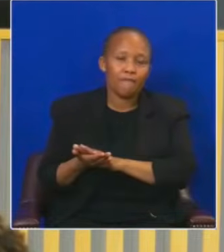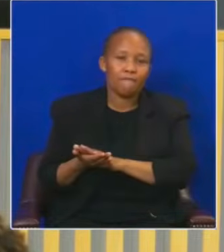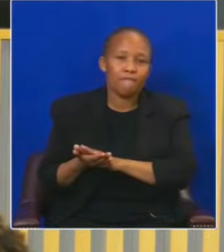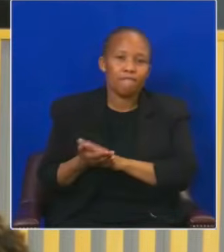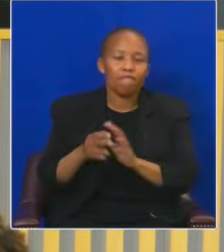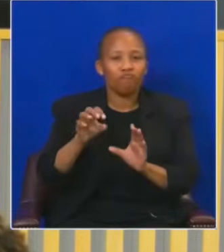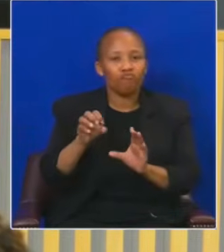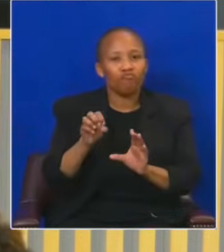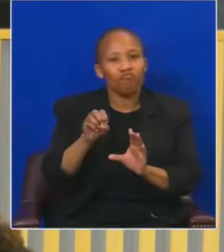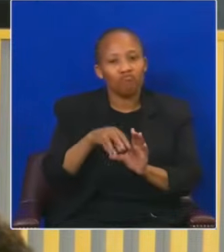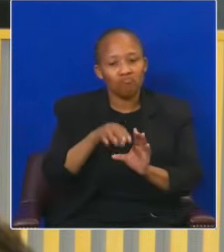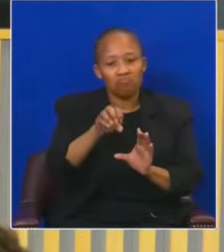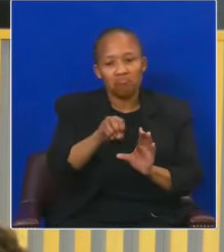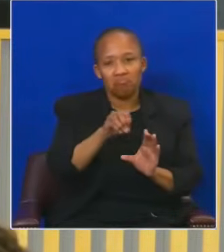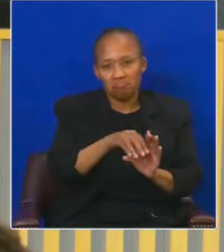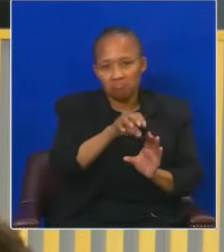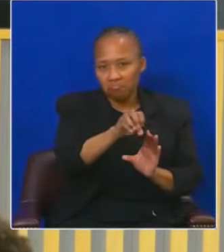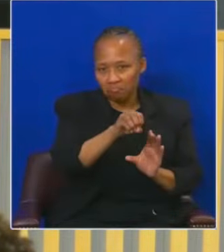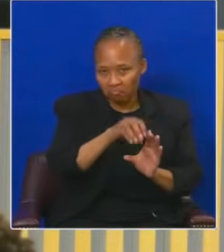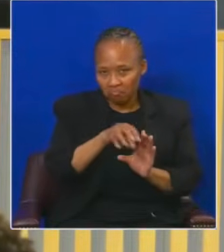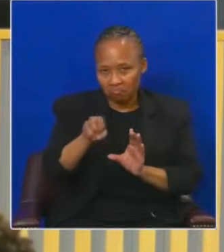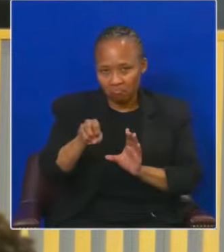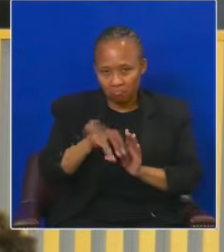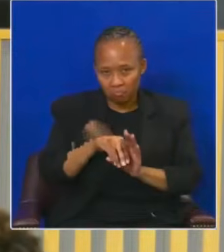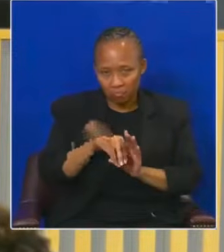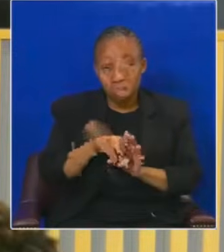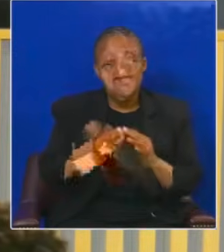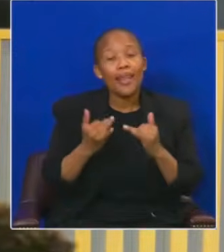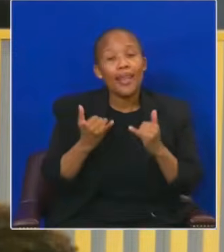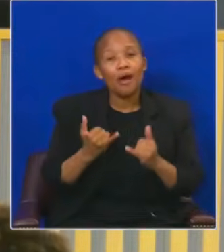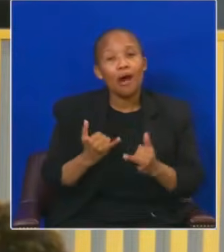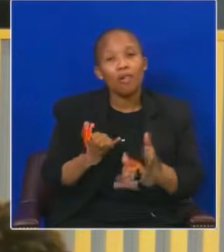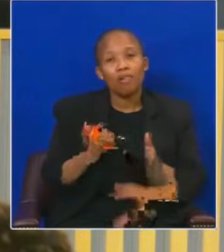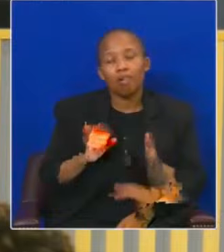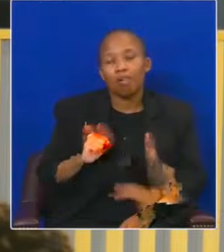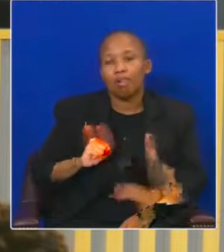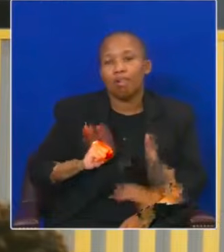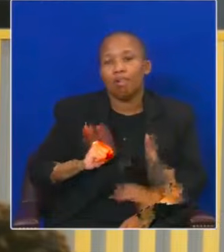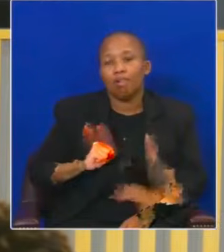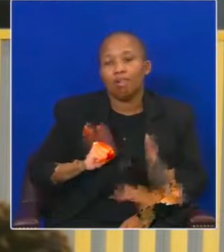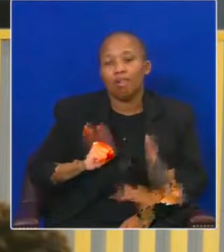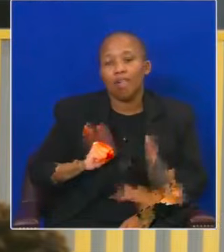Then an employee of Mr. Madlanga